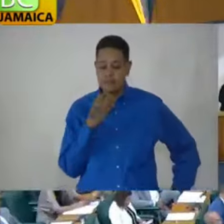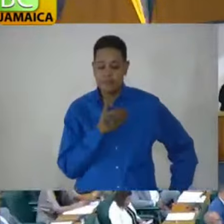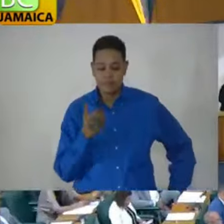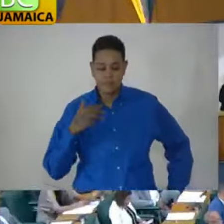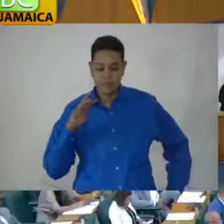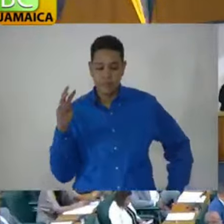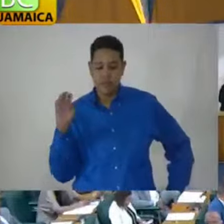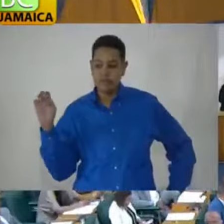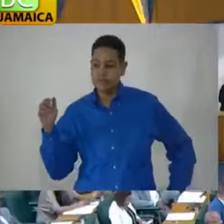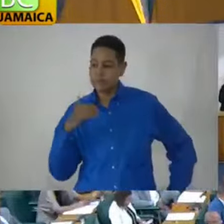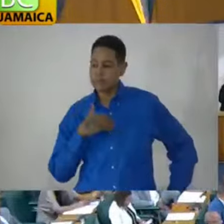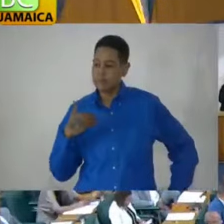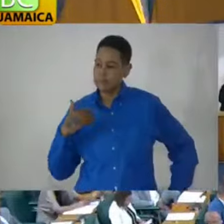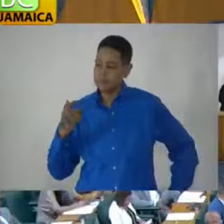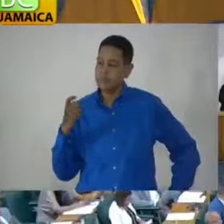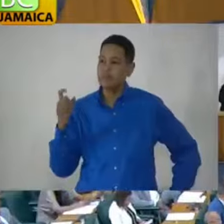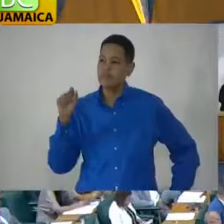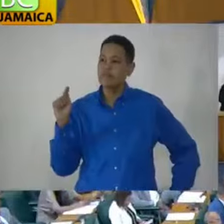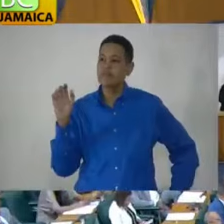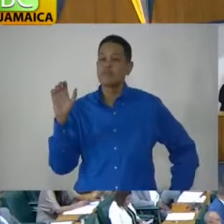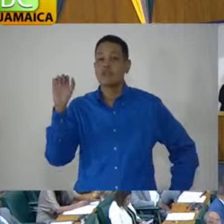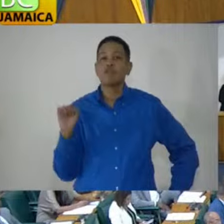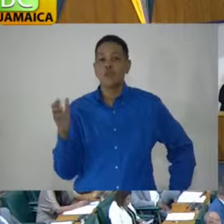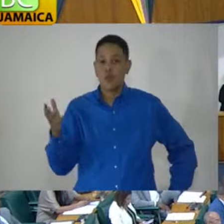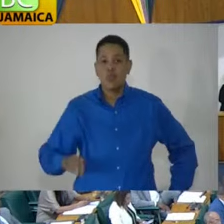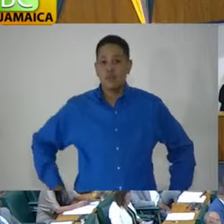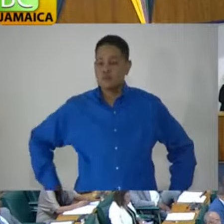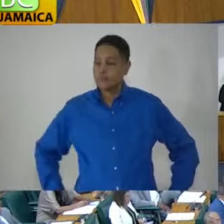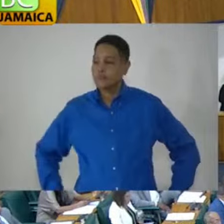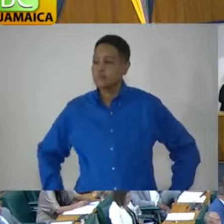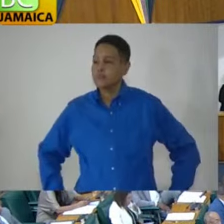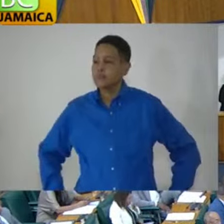Eastern. Member from St. Catherine South.